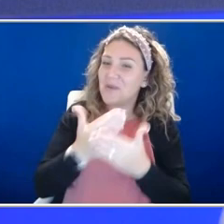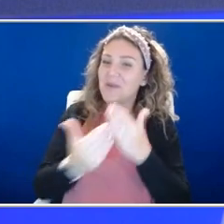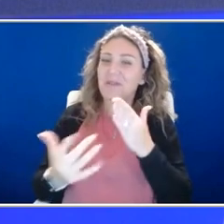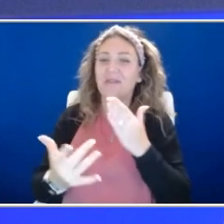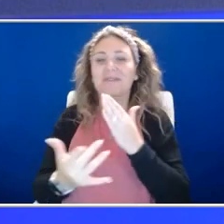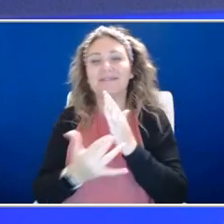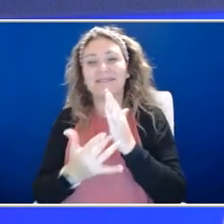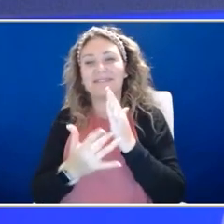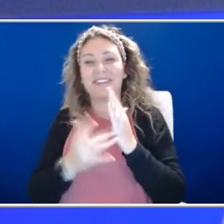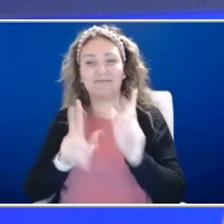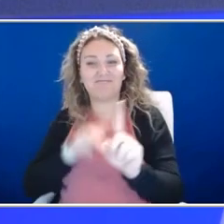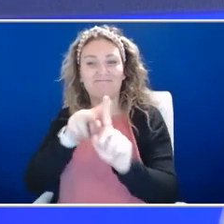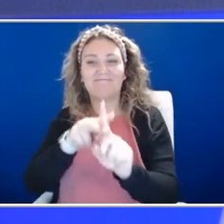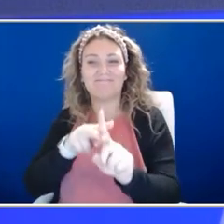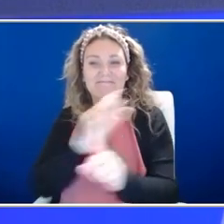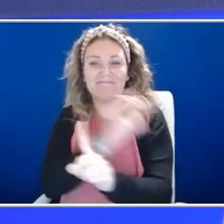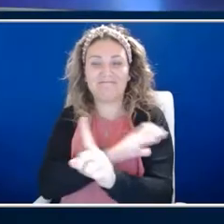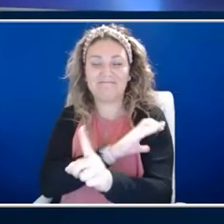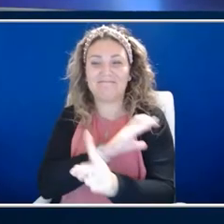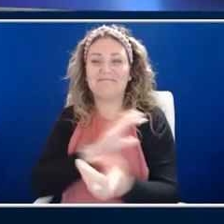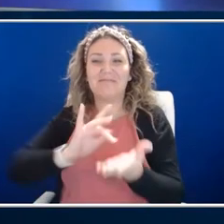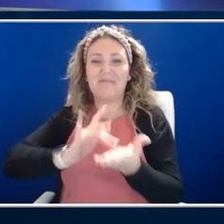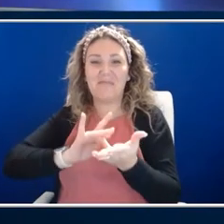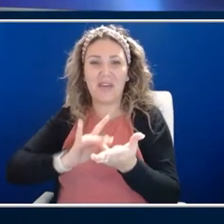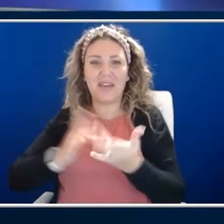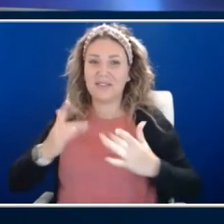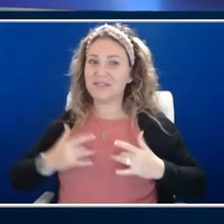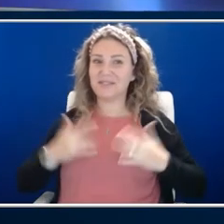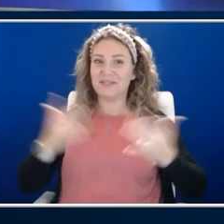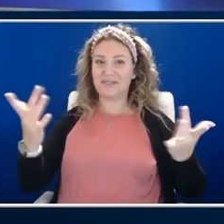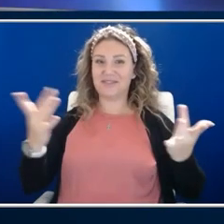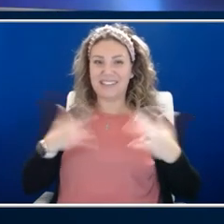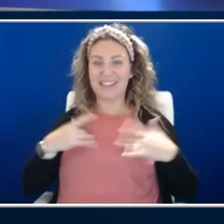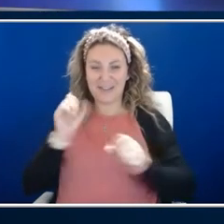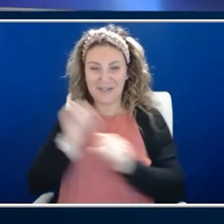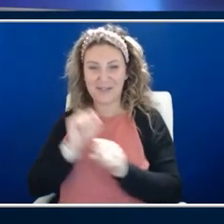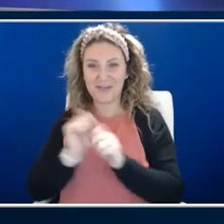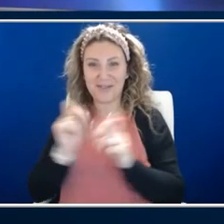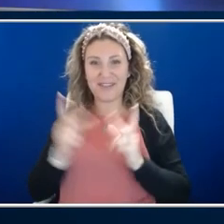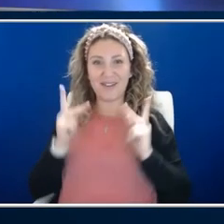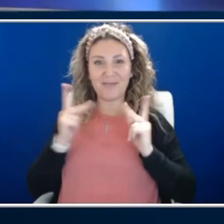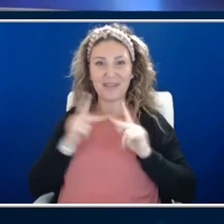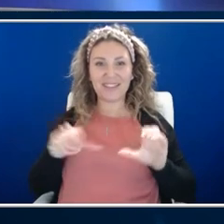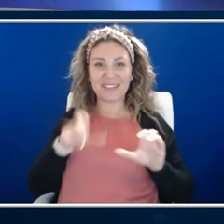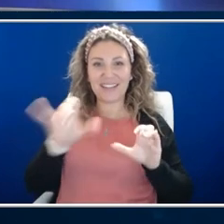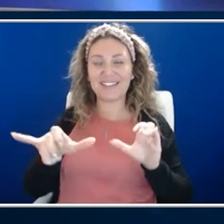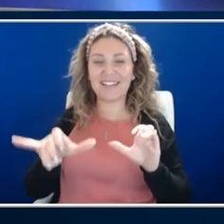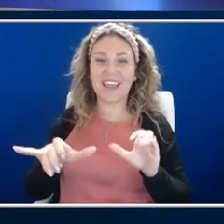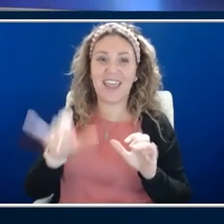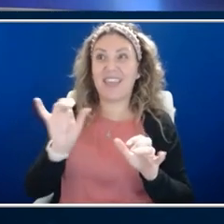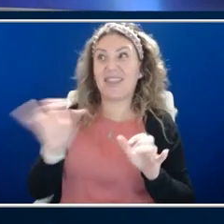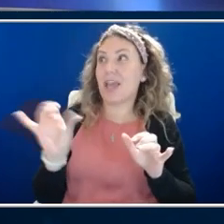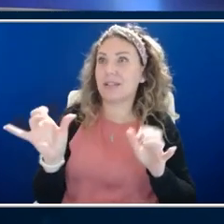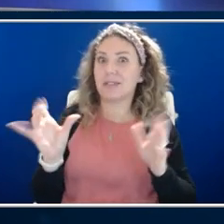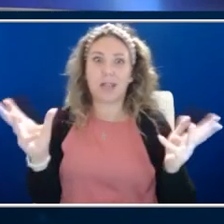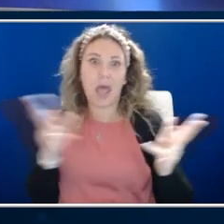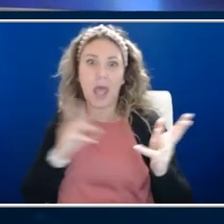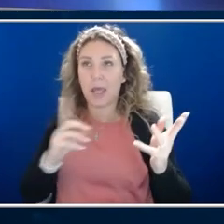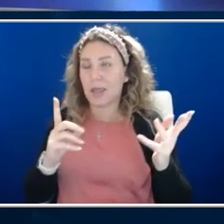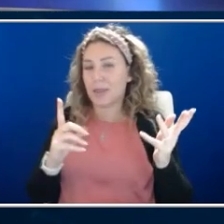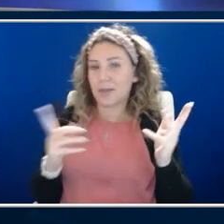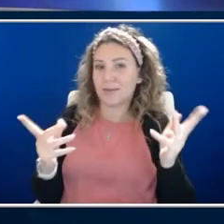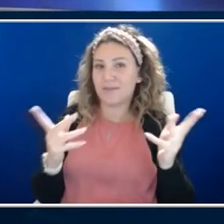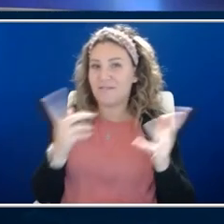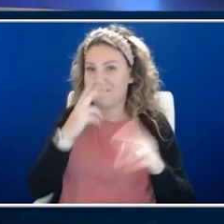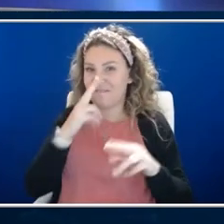medicine. It's really thrilling. It is a thrill. And to be able to work in a place that does that, that's like just kind of this mental high all the time.